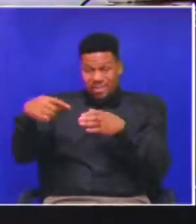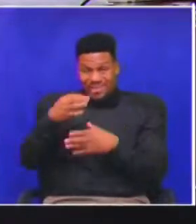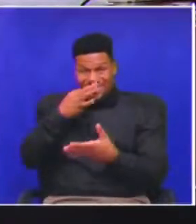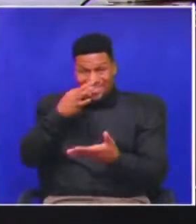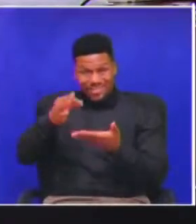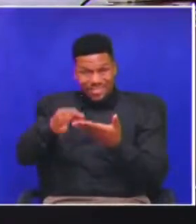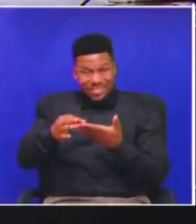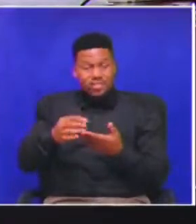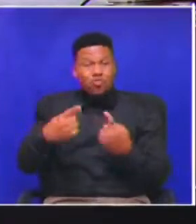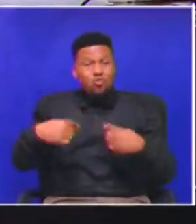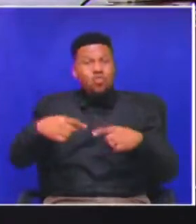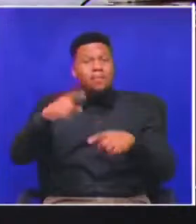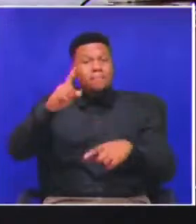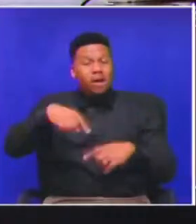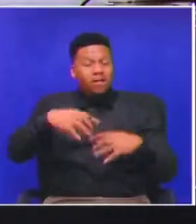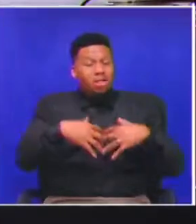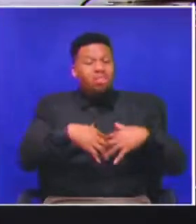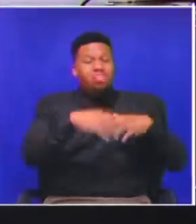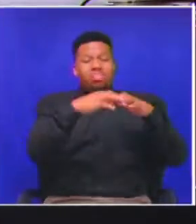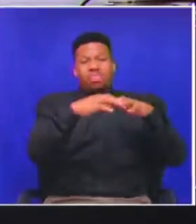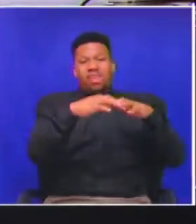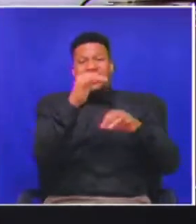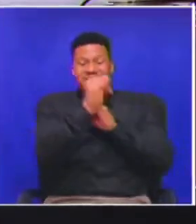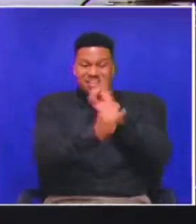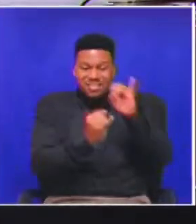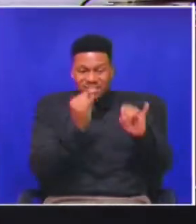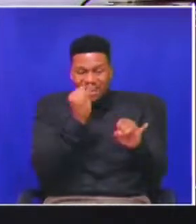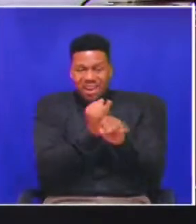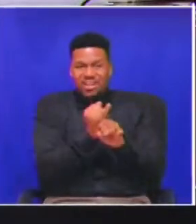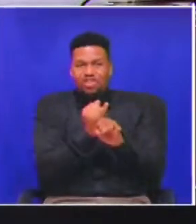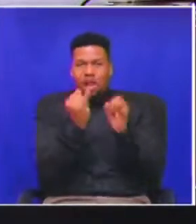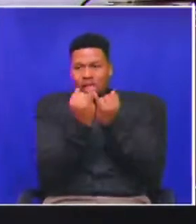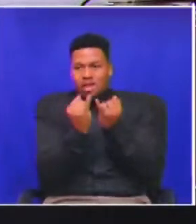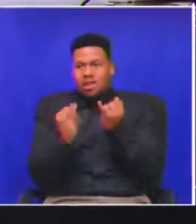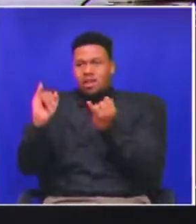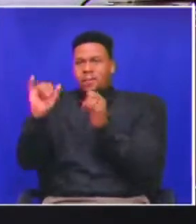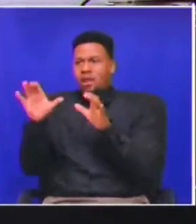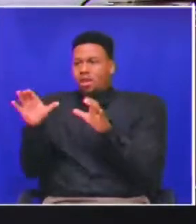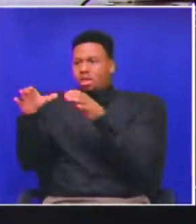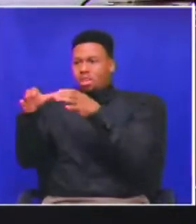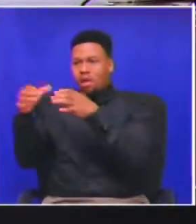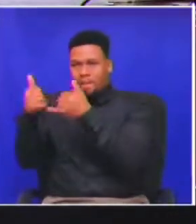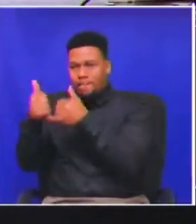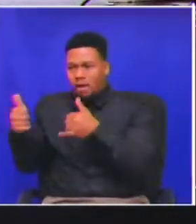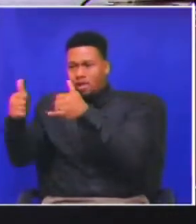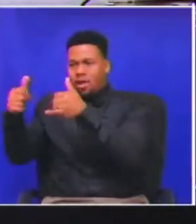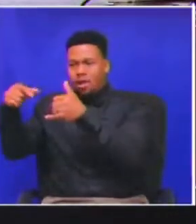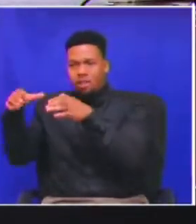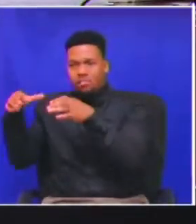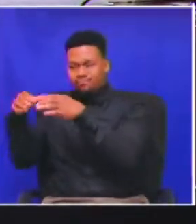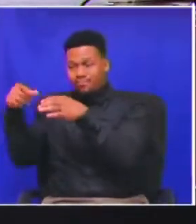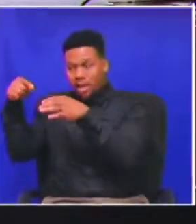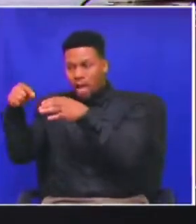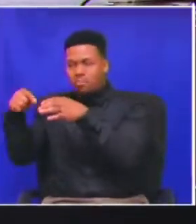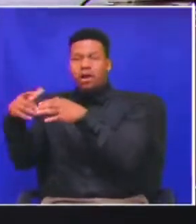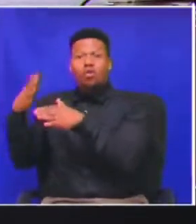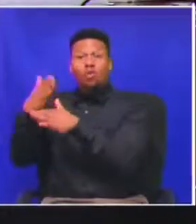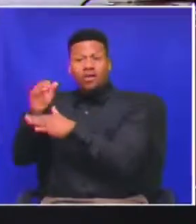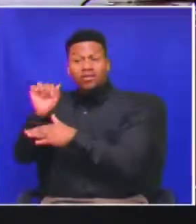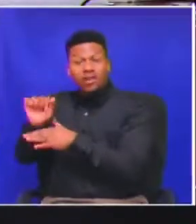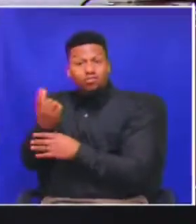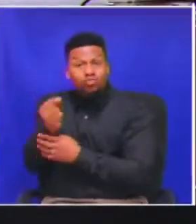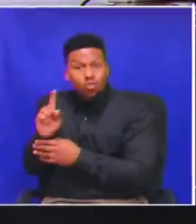and independent panel that will monitor inequality trends and